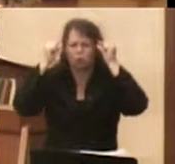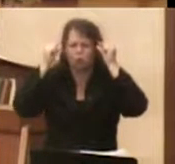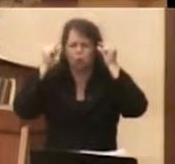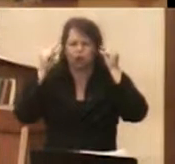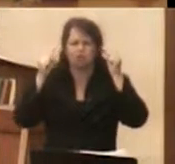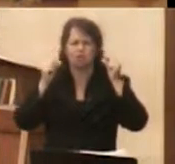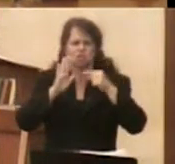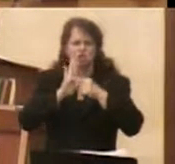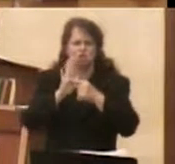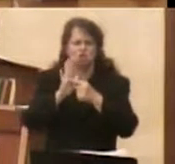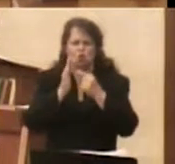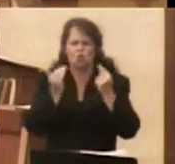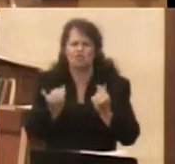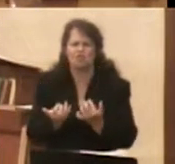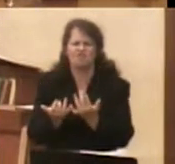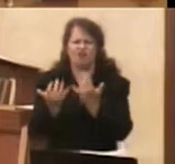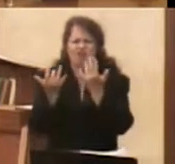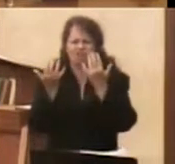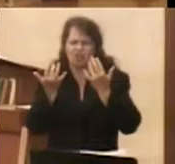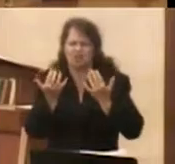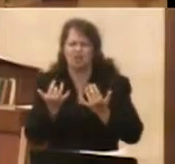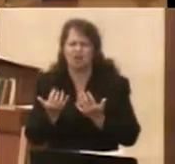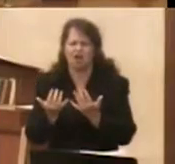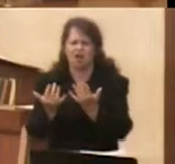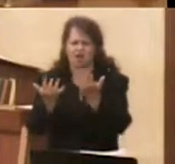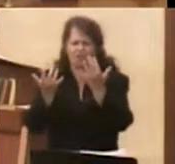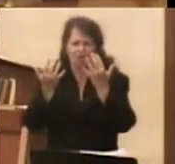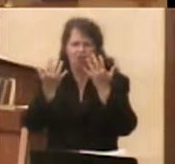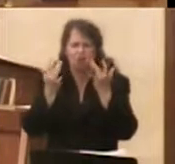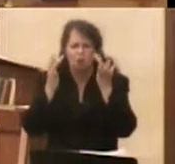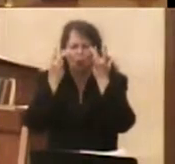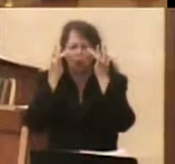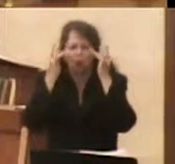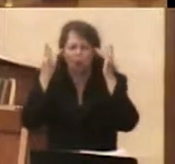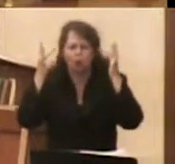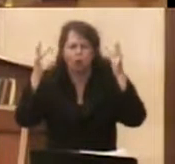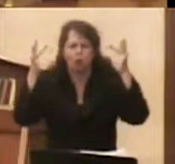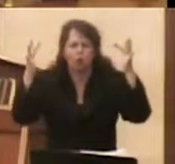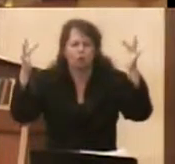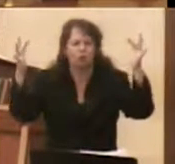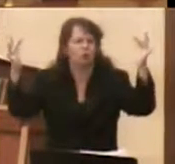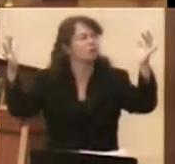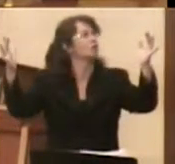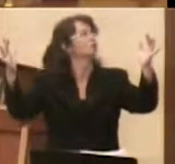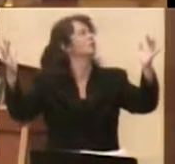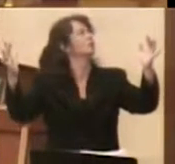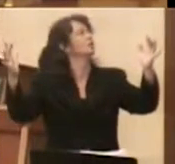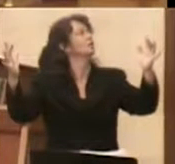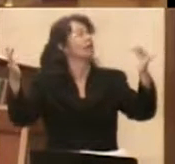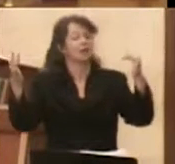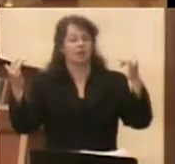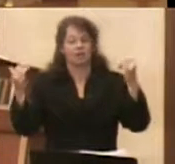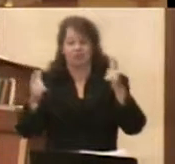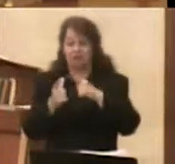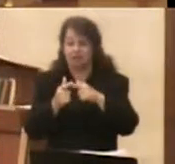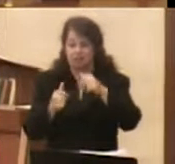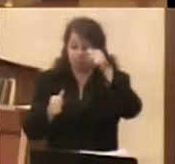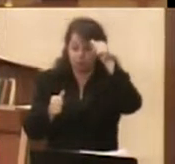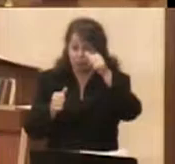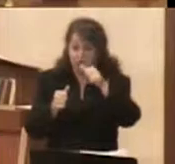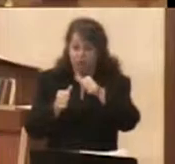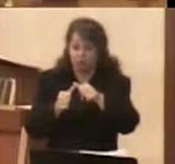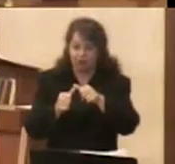fire that he sees in the eyes of the risen Lord. And then we are reminded that this vision is